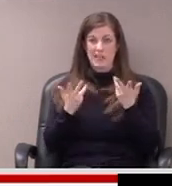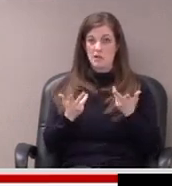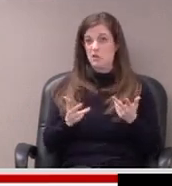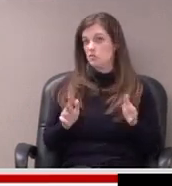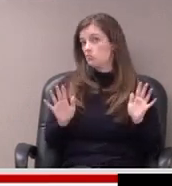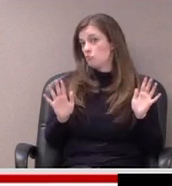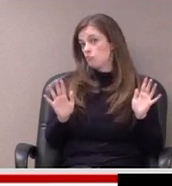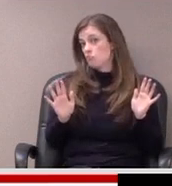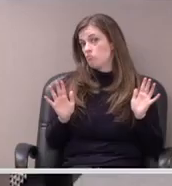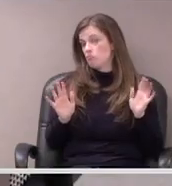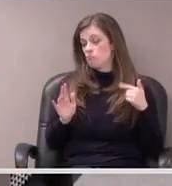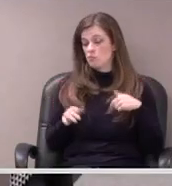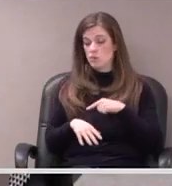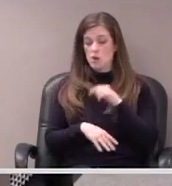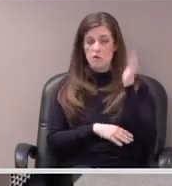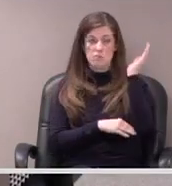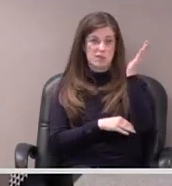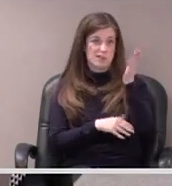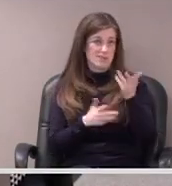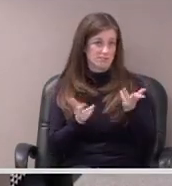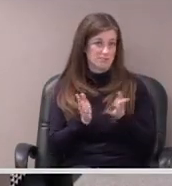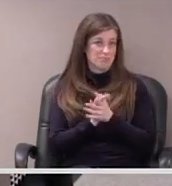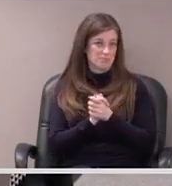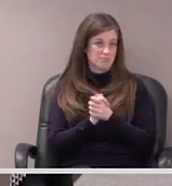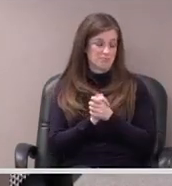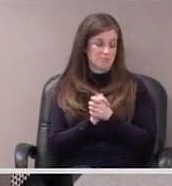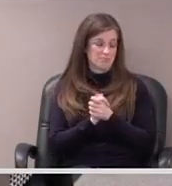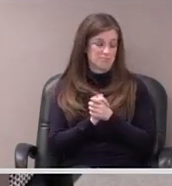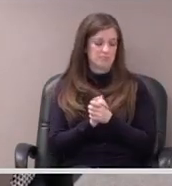concludes our presentation.